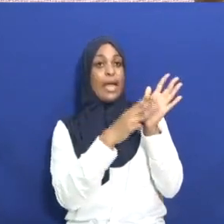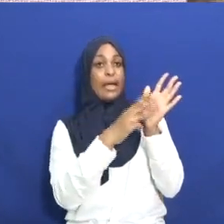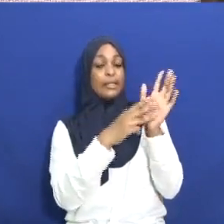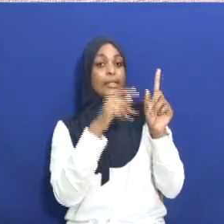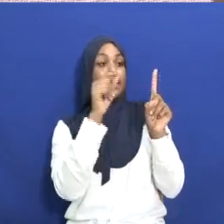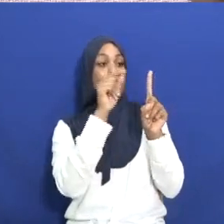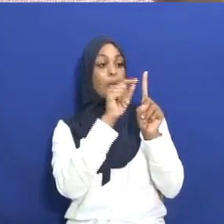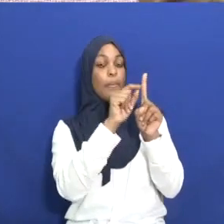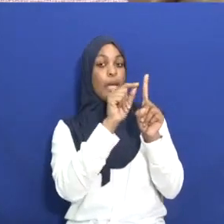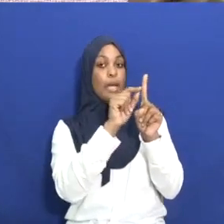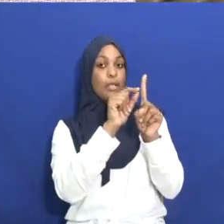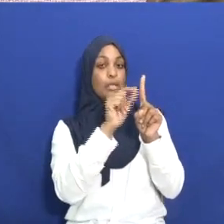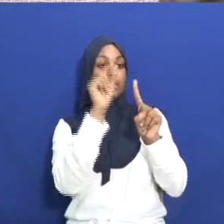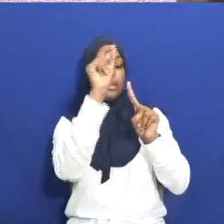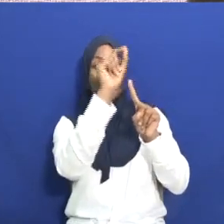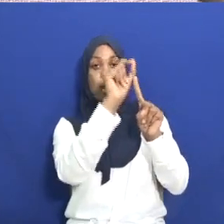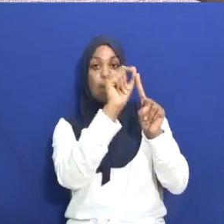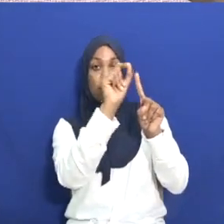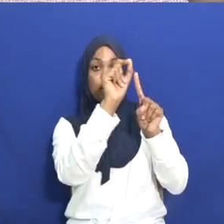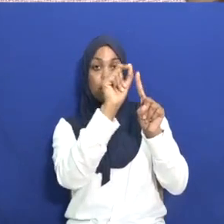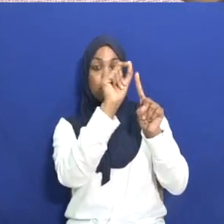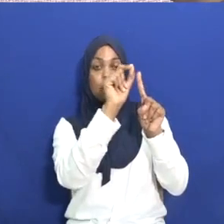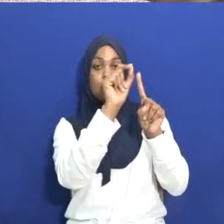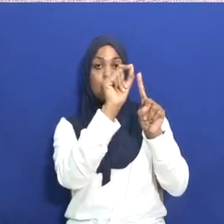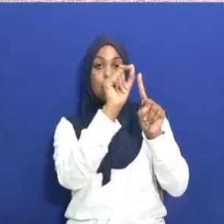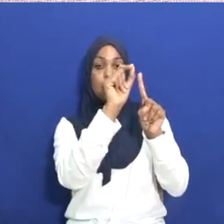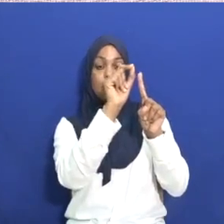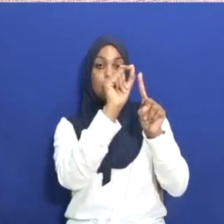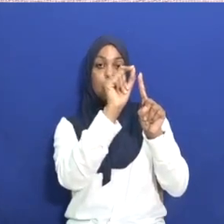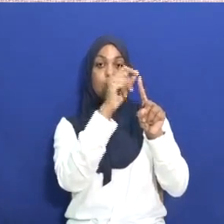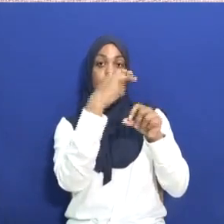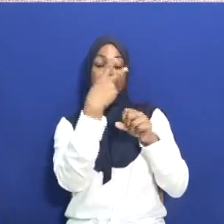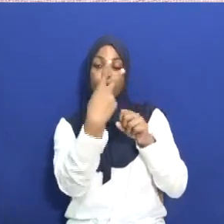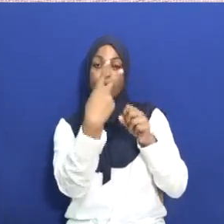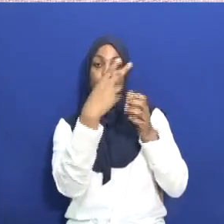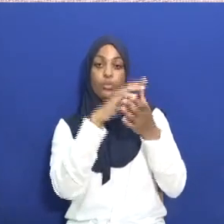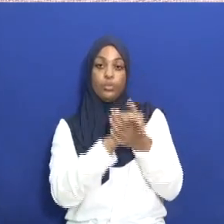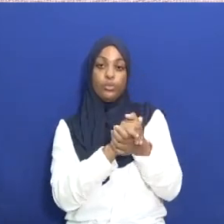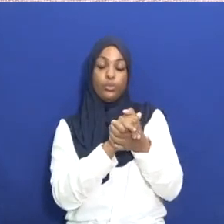the exponent of that expression.